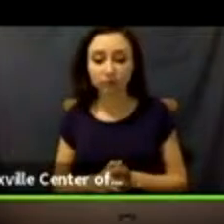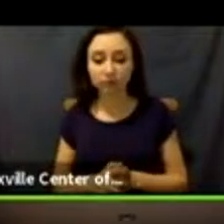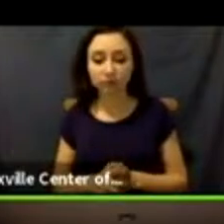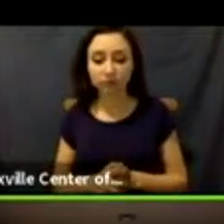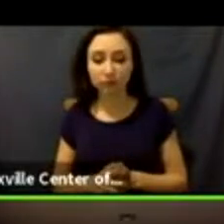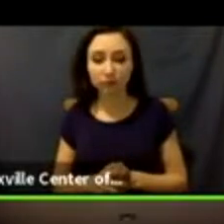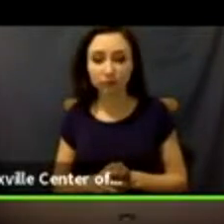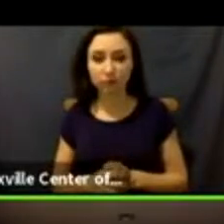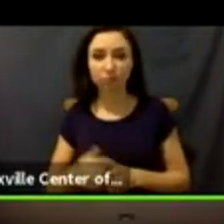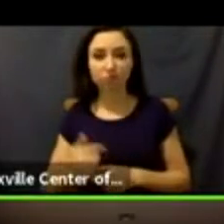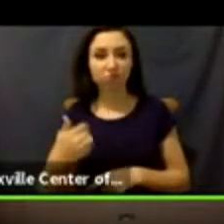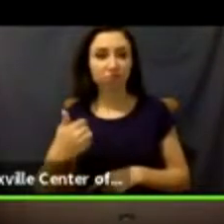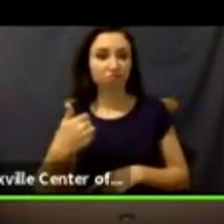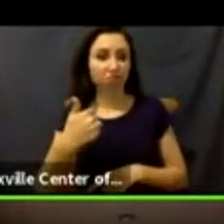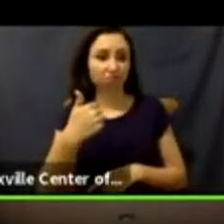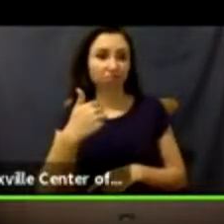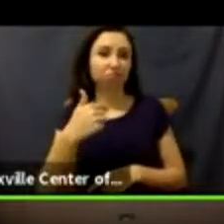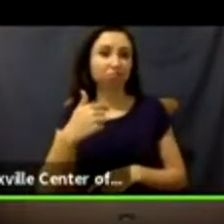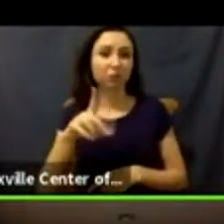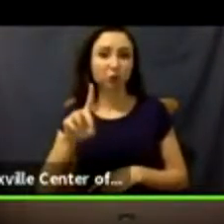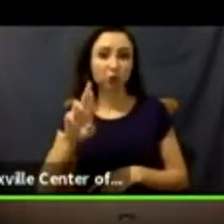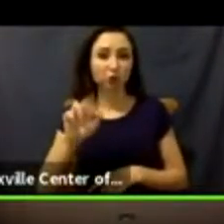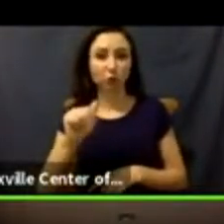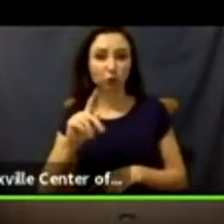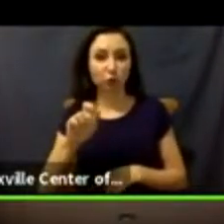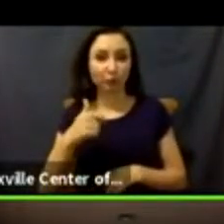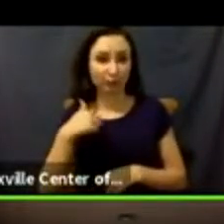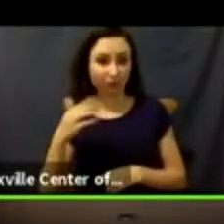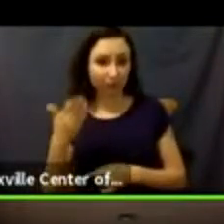I make a motion that we do away with the